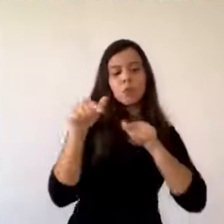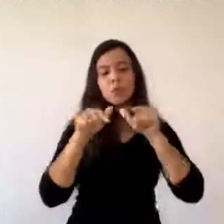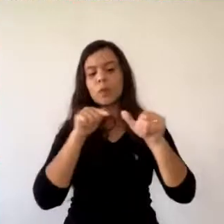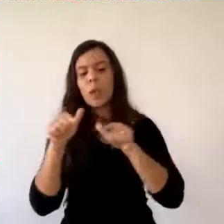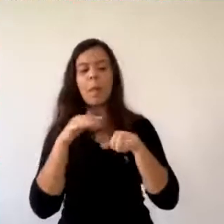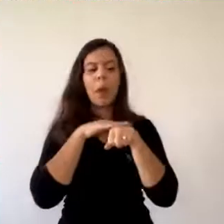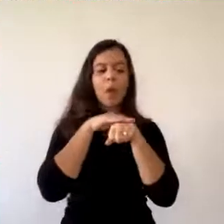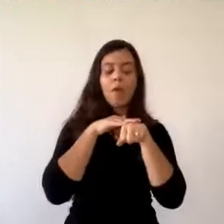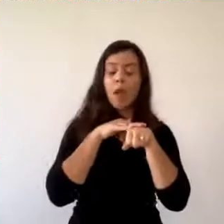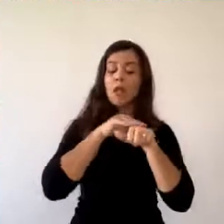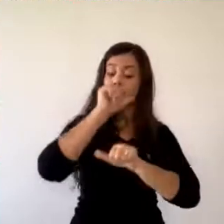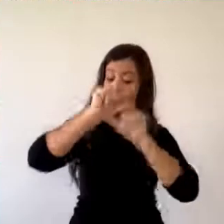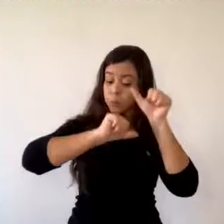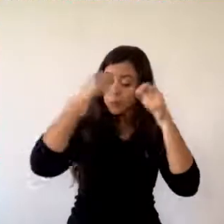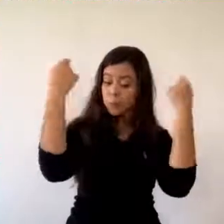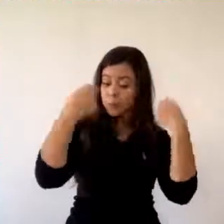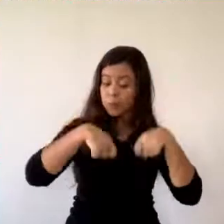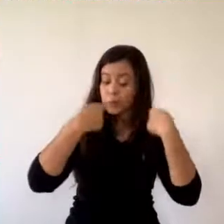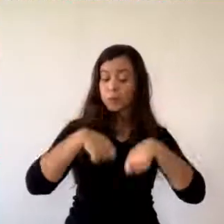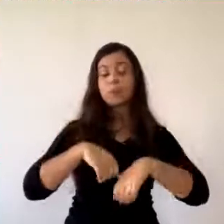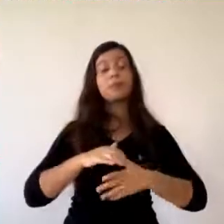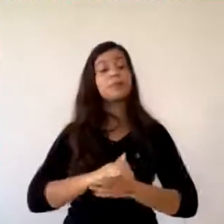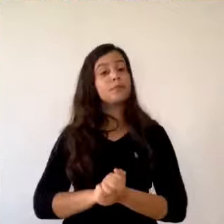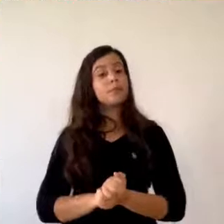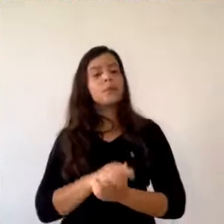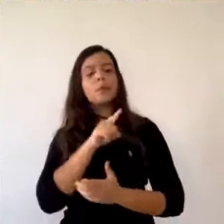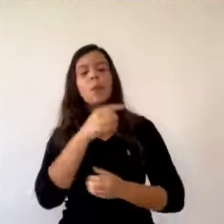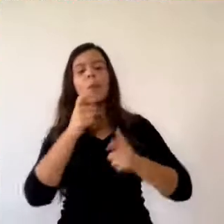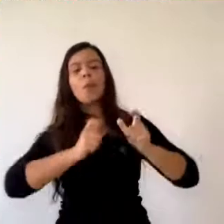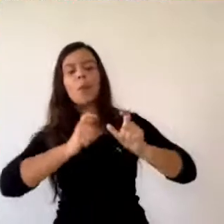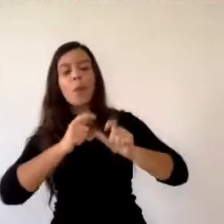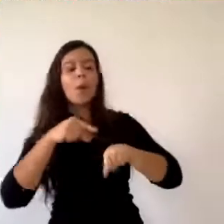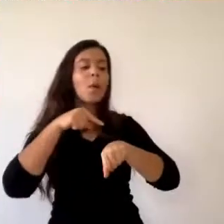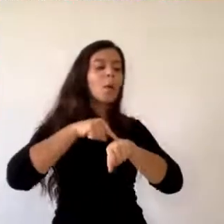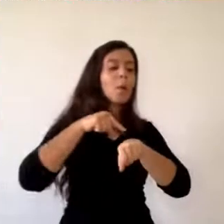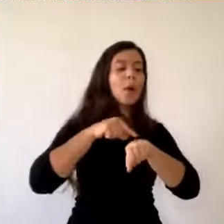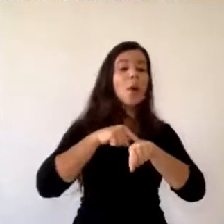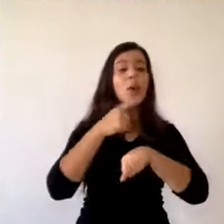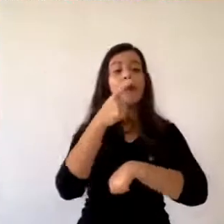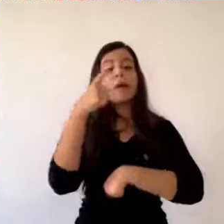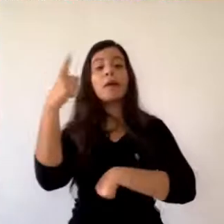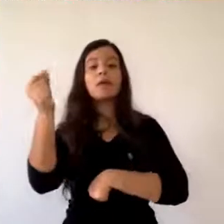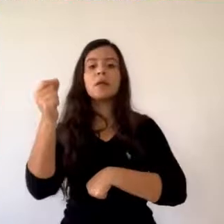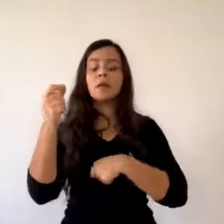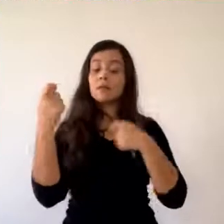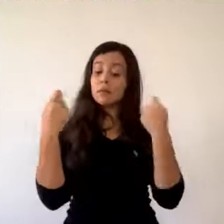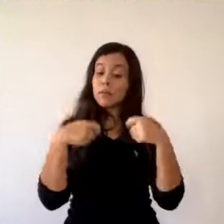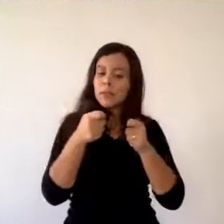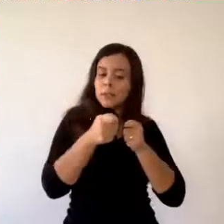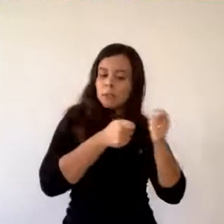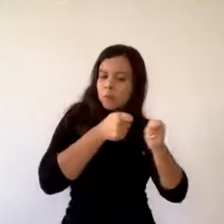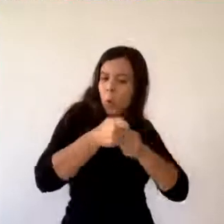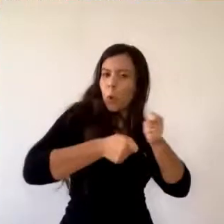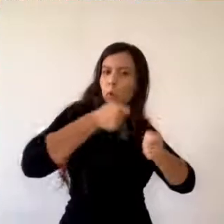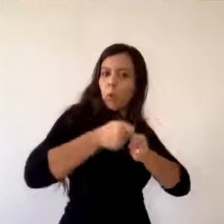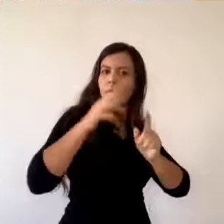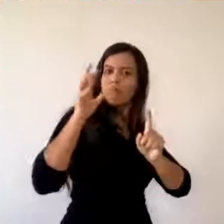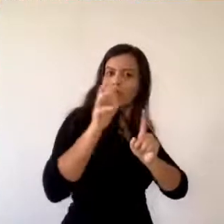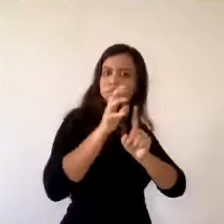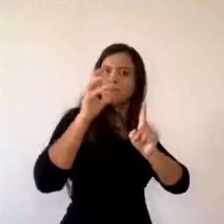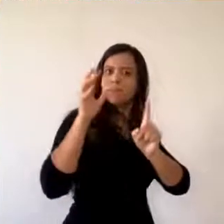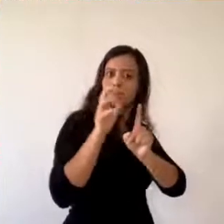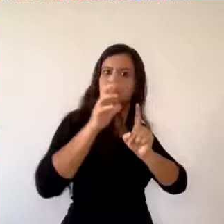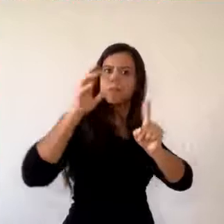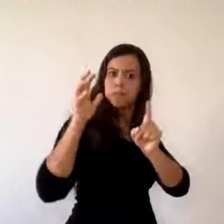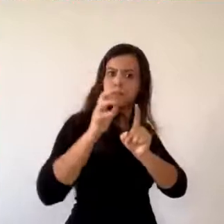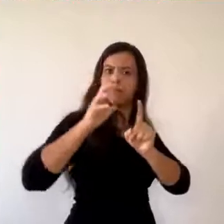control, who you talk to, what you do on social media, with whom are you speaking, where you're going, and this control then